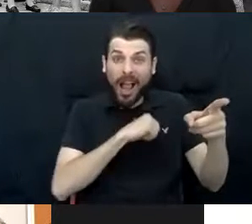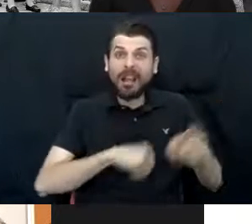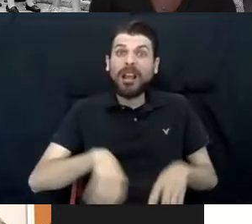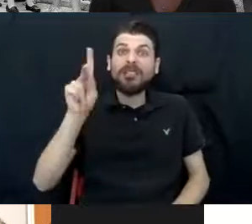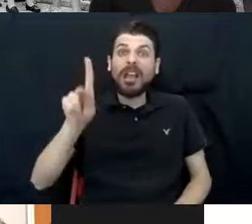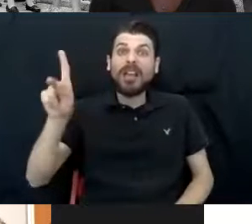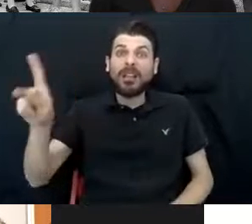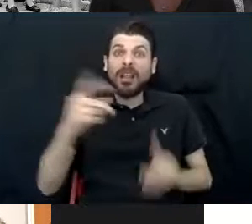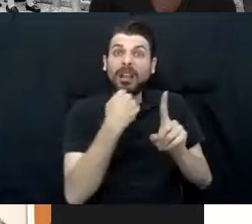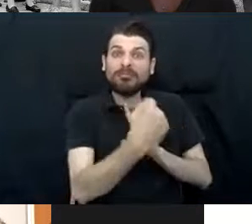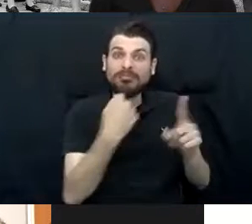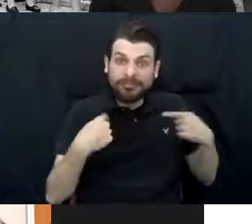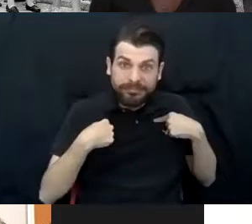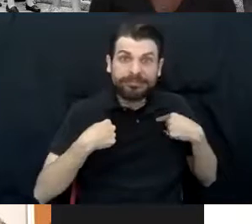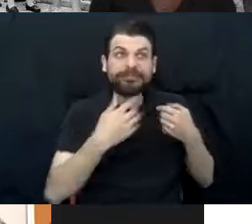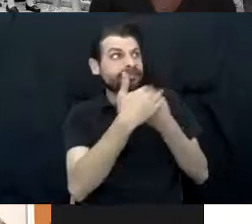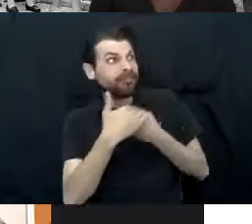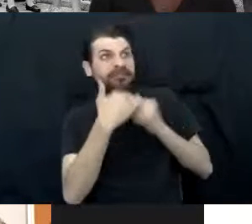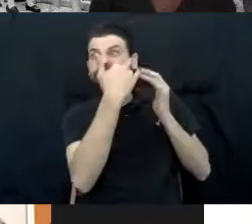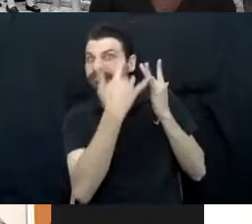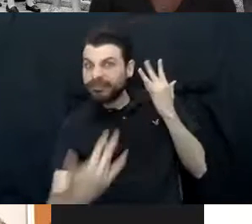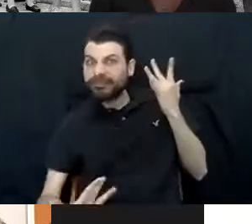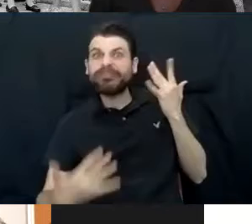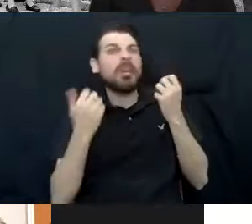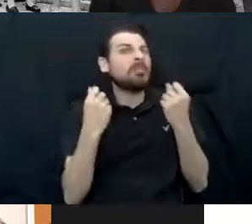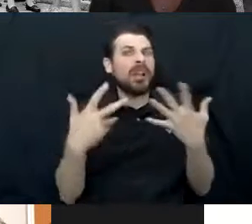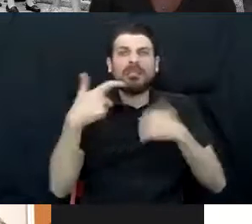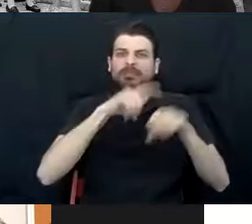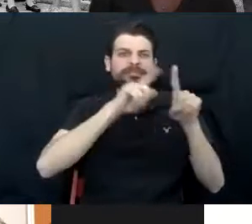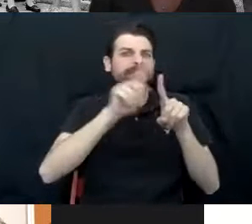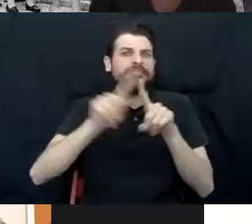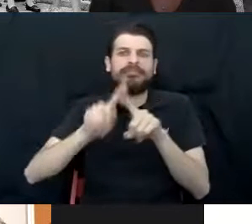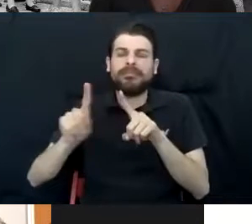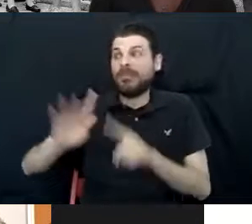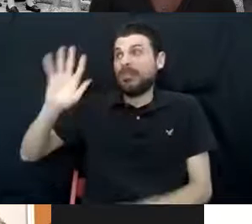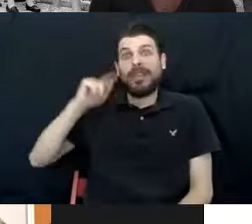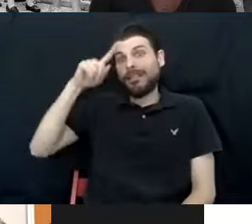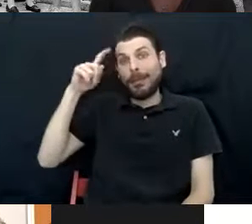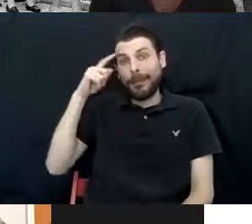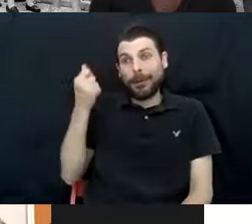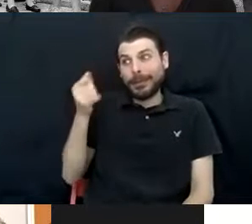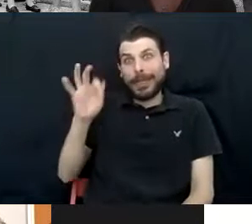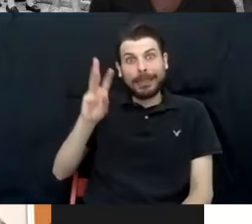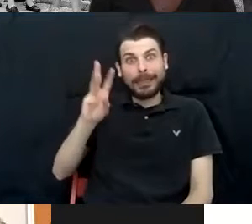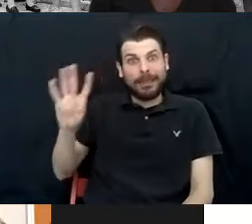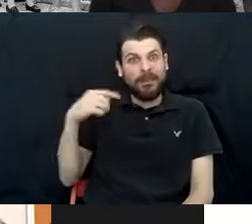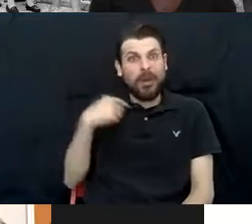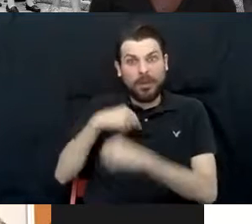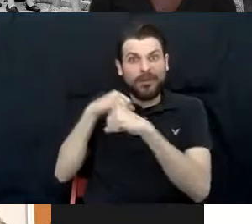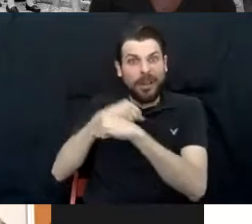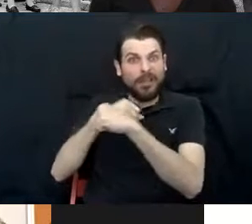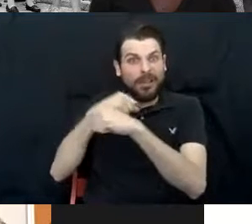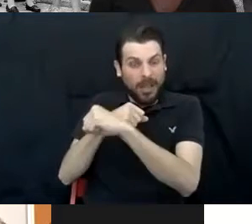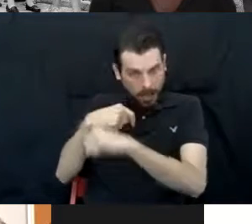SNCC staff in Greenwood, Mississippi during Freedom Summer of 1964. I was